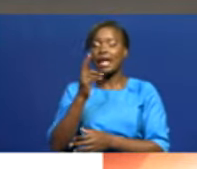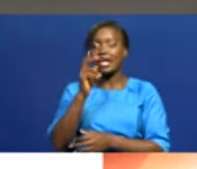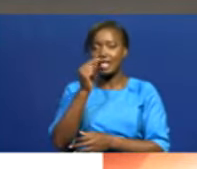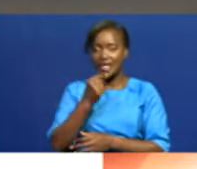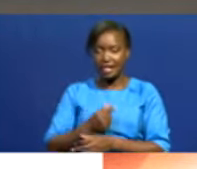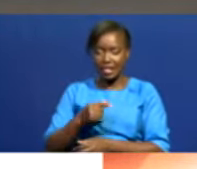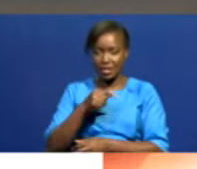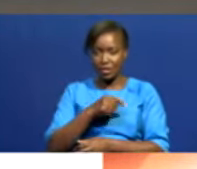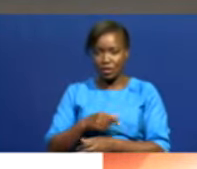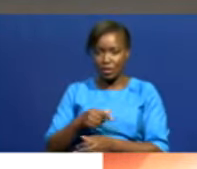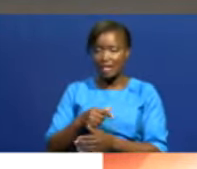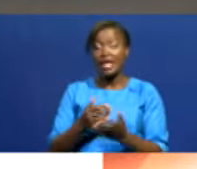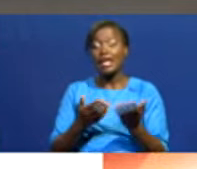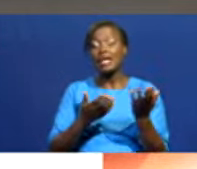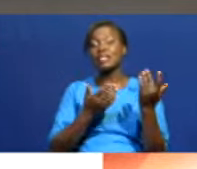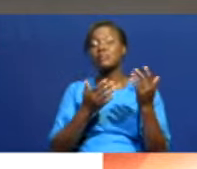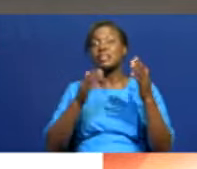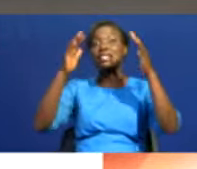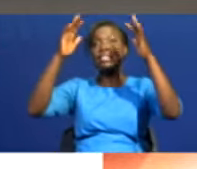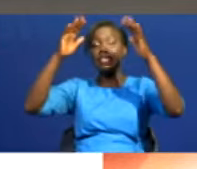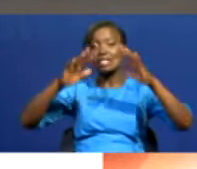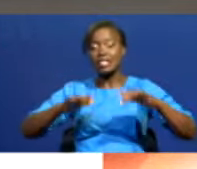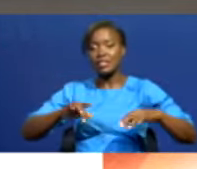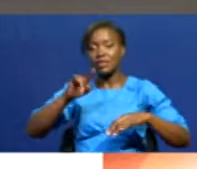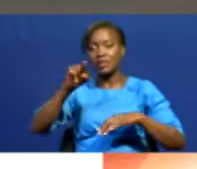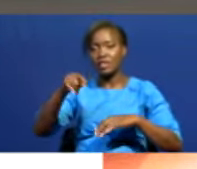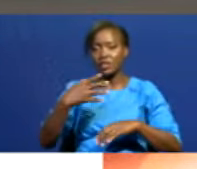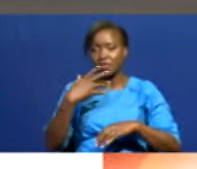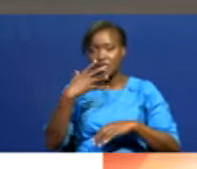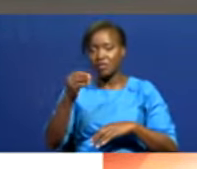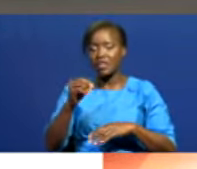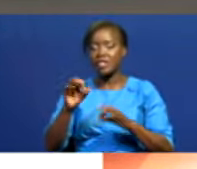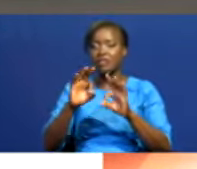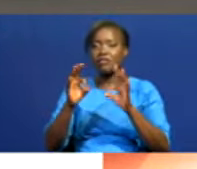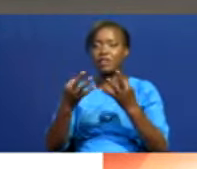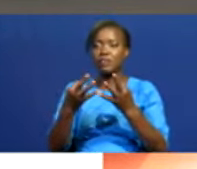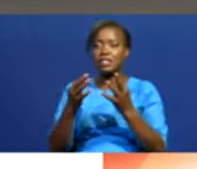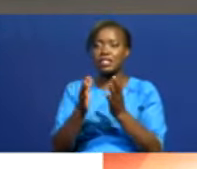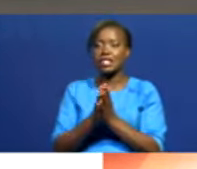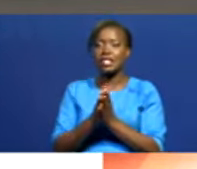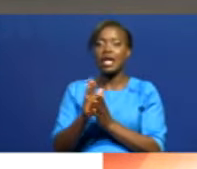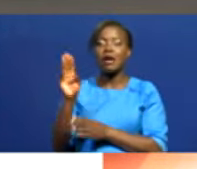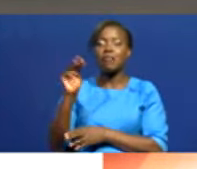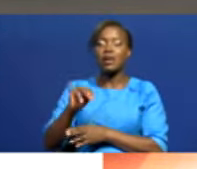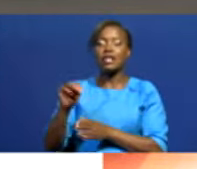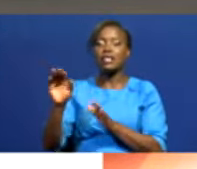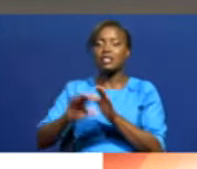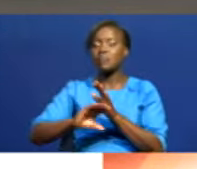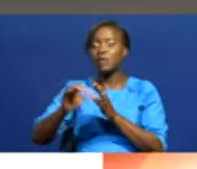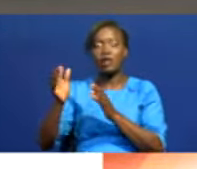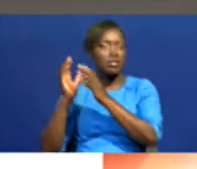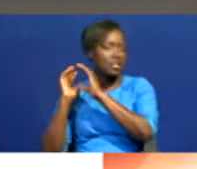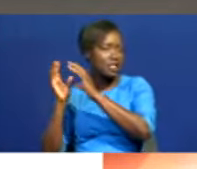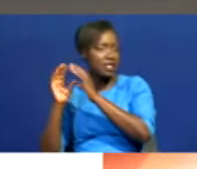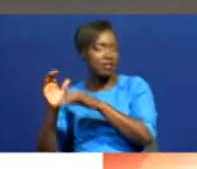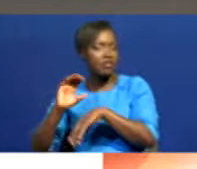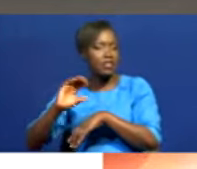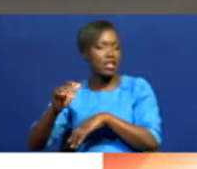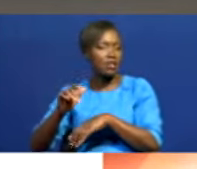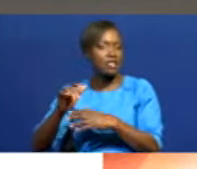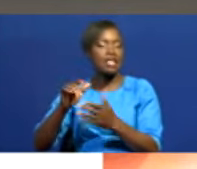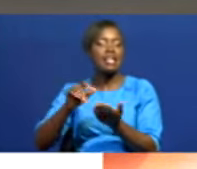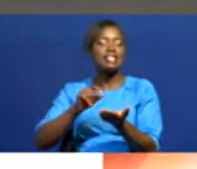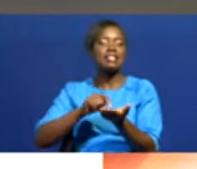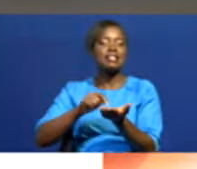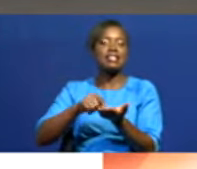anticipated El Nino rains. 1,500 families in Garashi area of Magarini sub-county in Kilifi County got the seeds